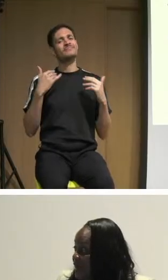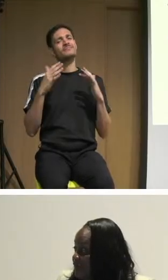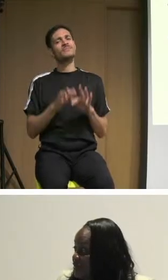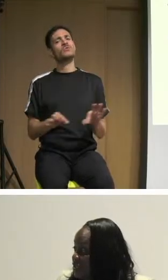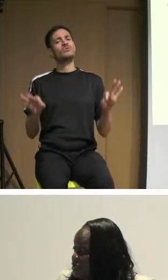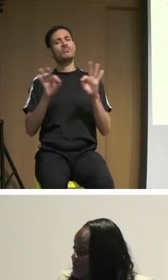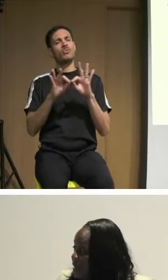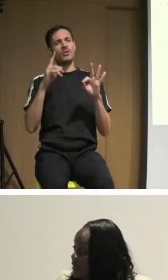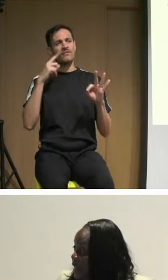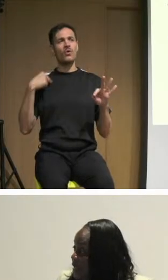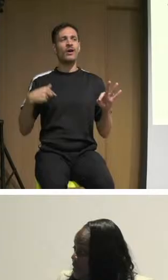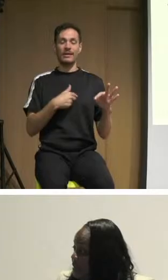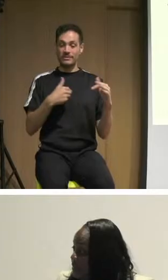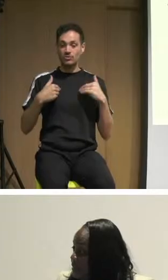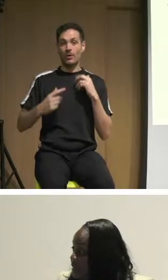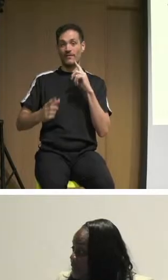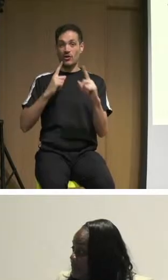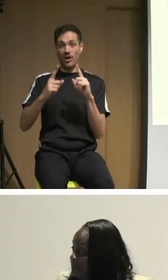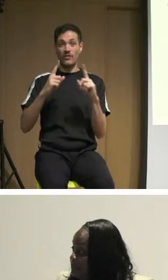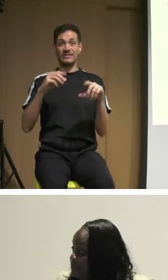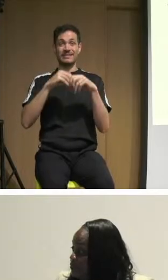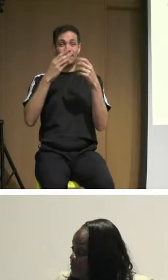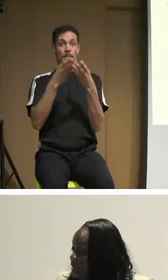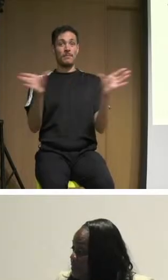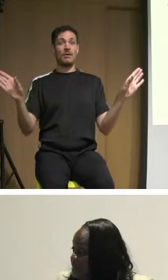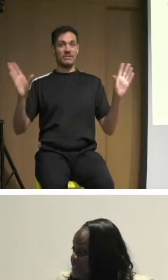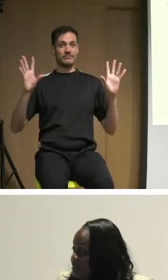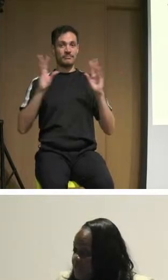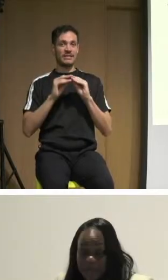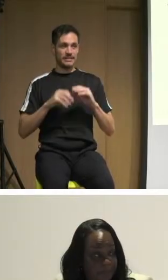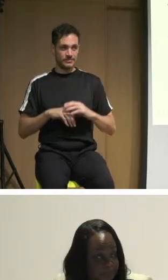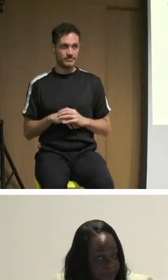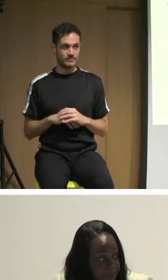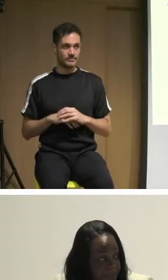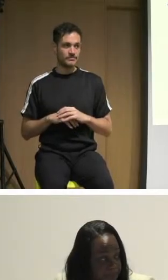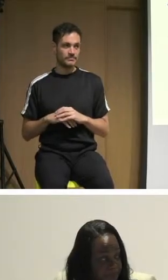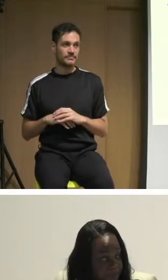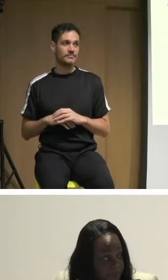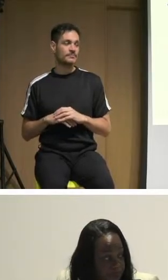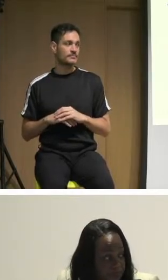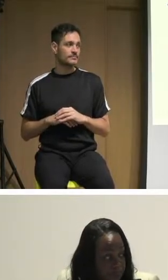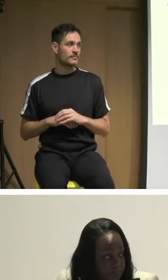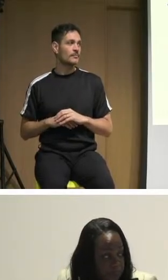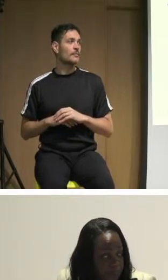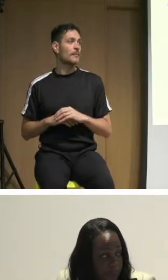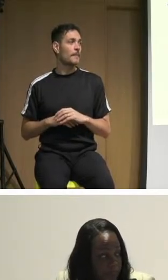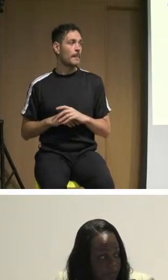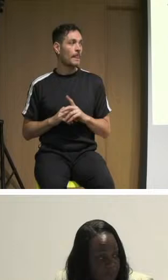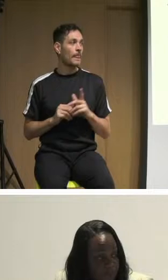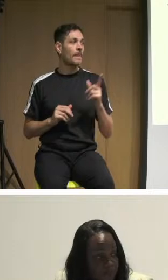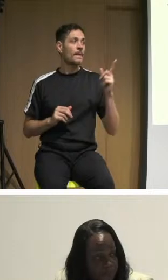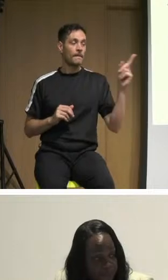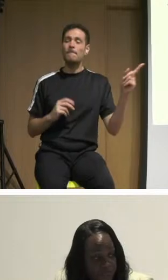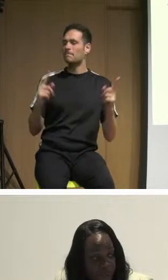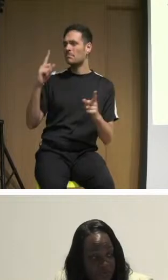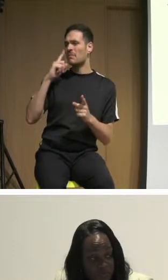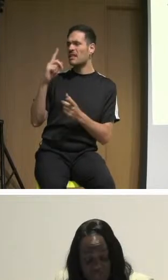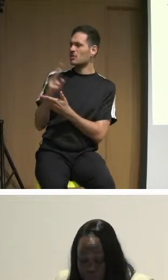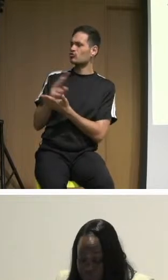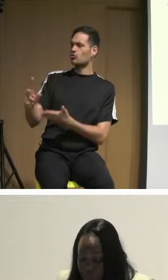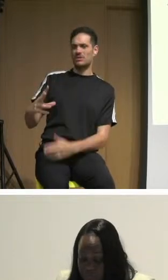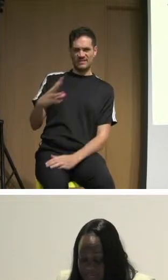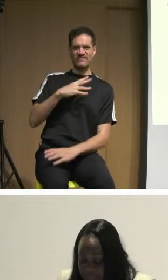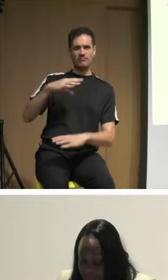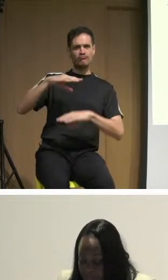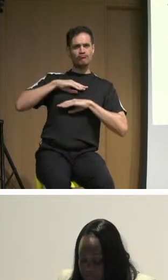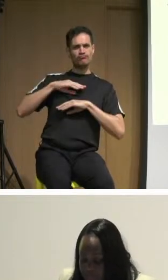have a conversation about that in a public meeting, in a business meeting, So I think 2 weeks is sufficient. I mean, for everyone to